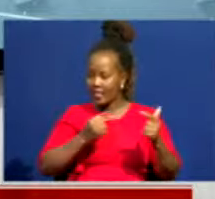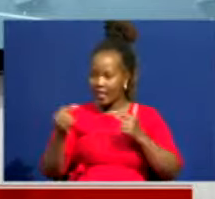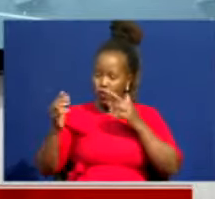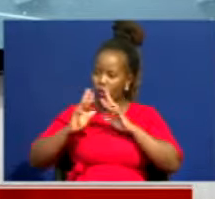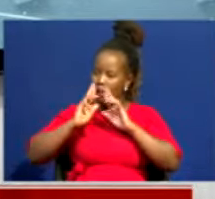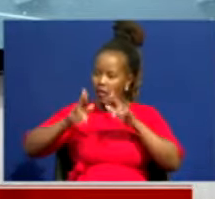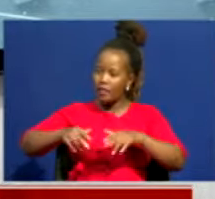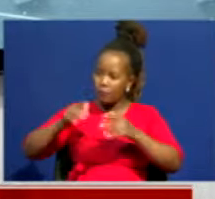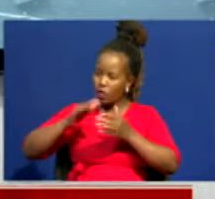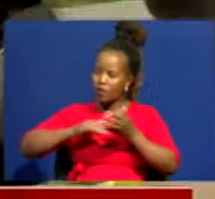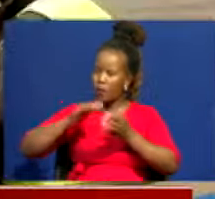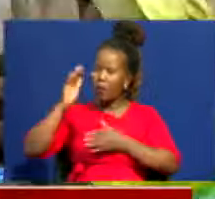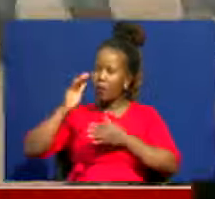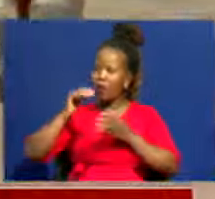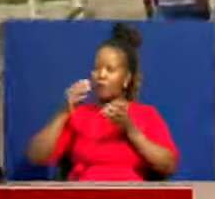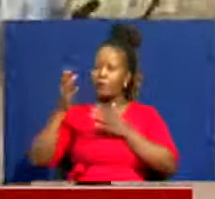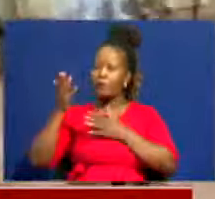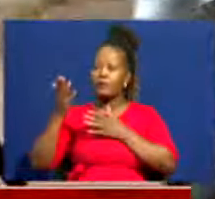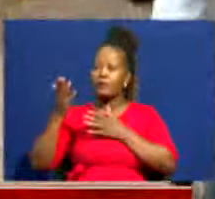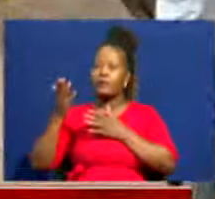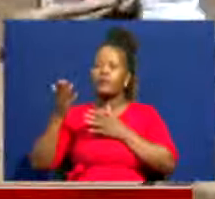the details.